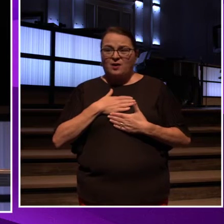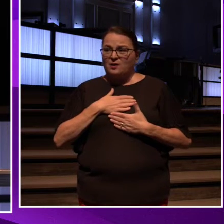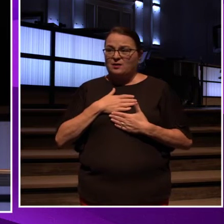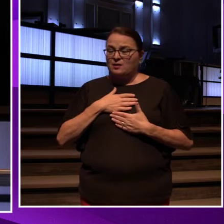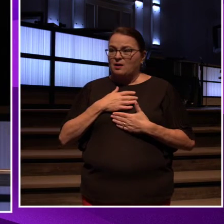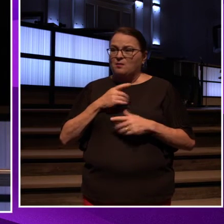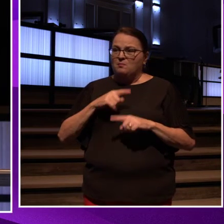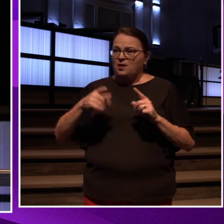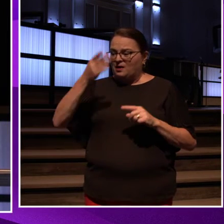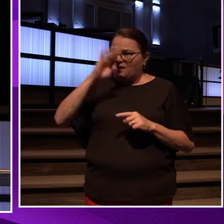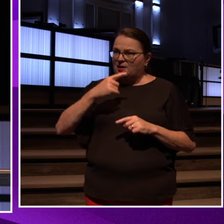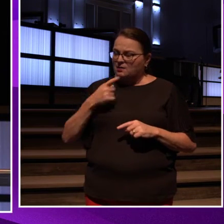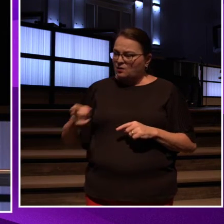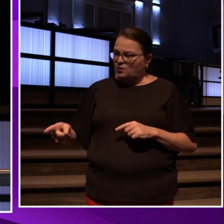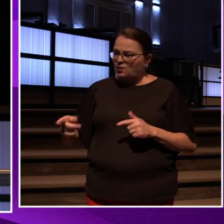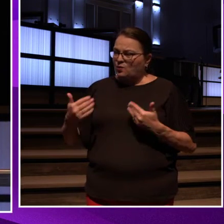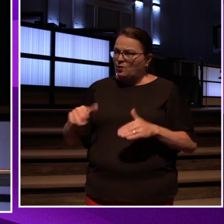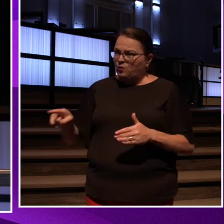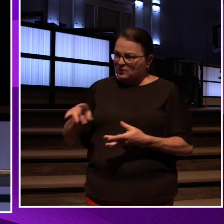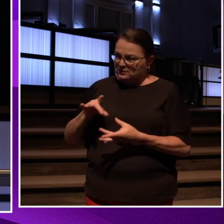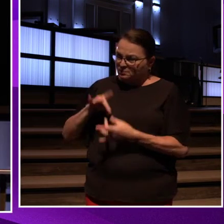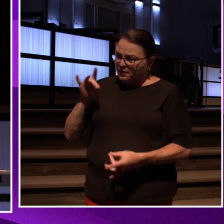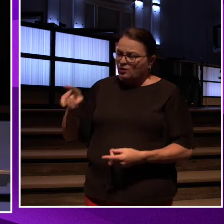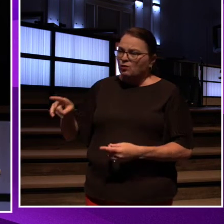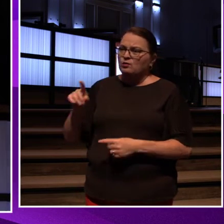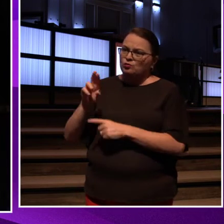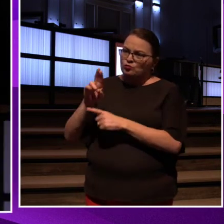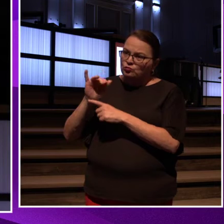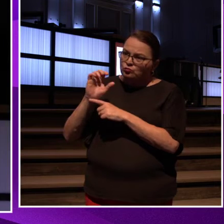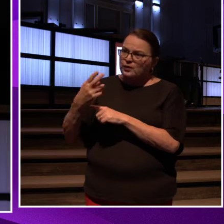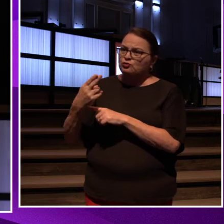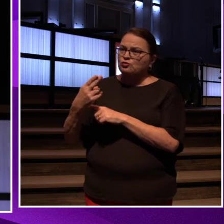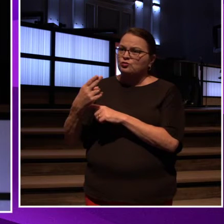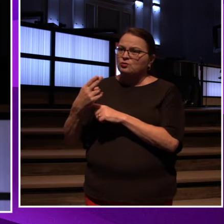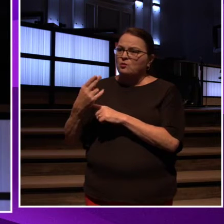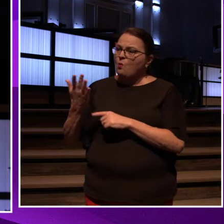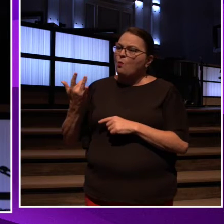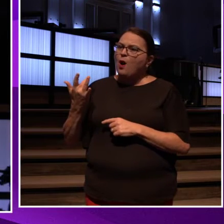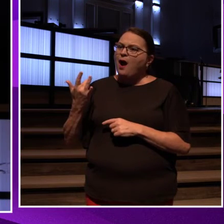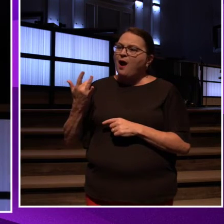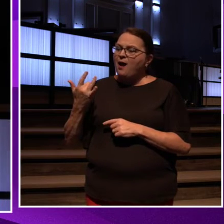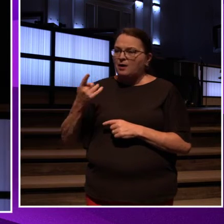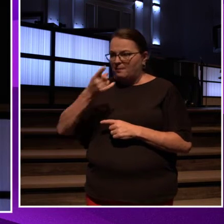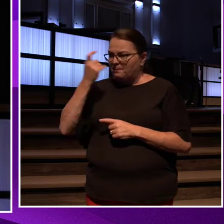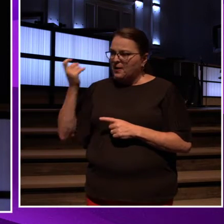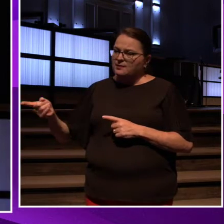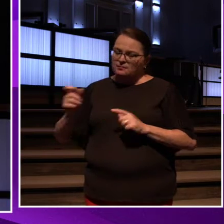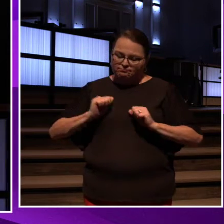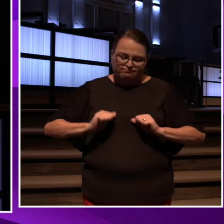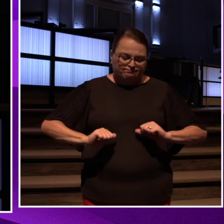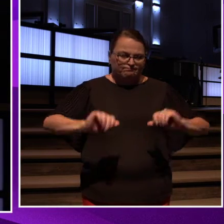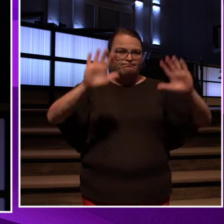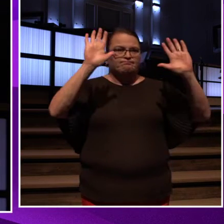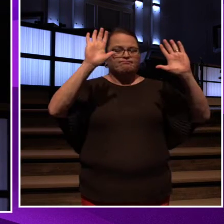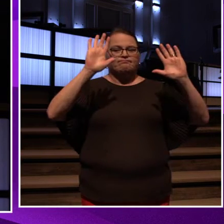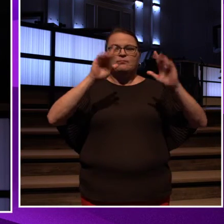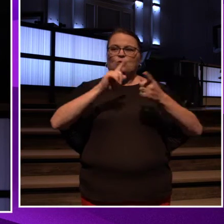rich. And the Bible says the reason they were so rich is because they gave themselves first to the